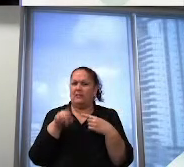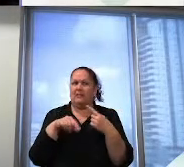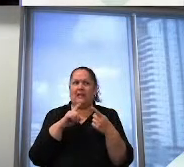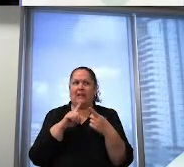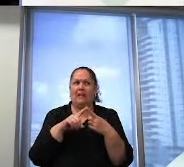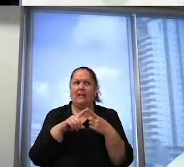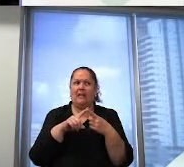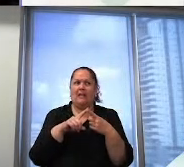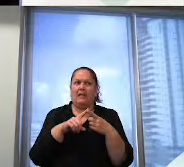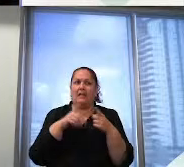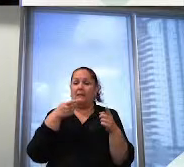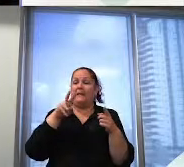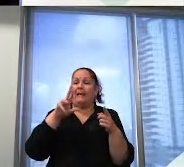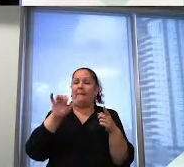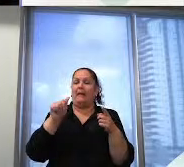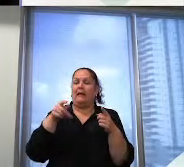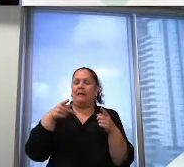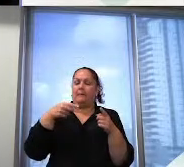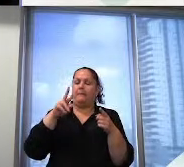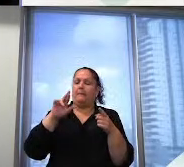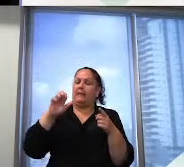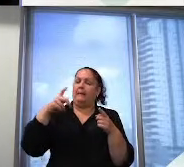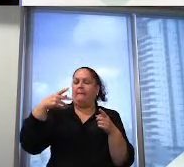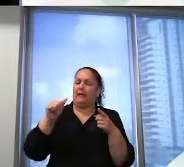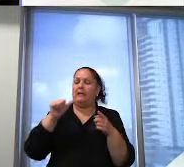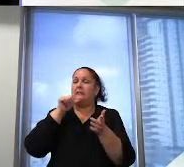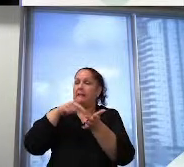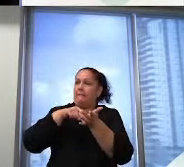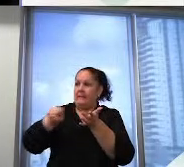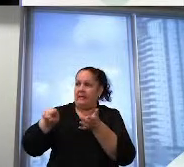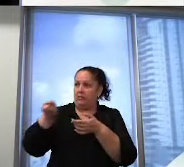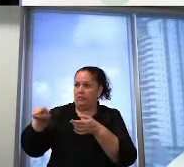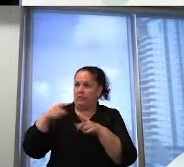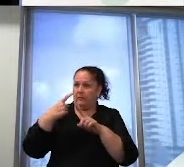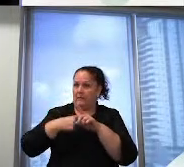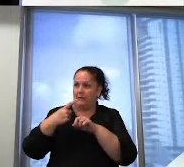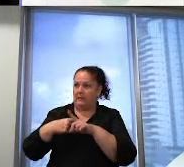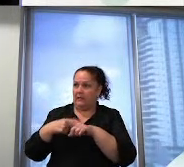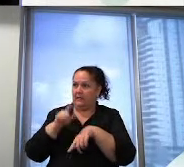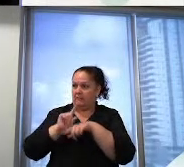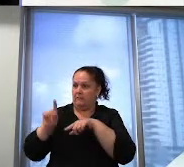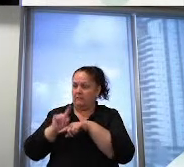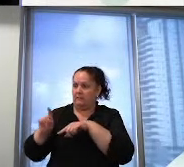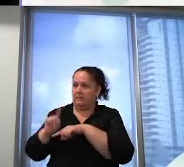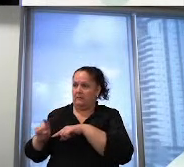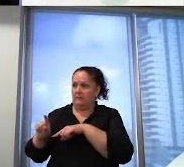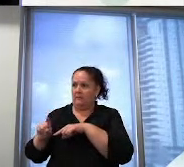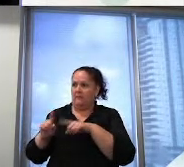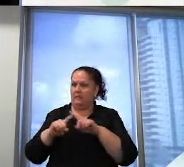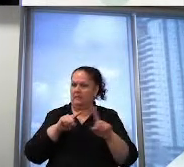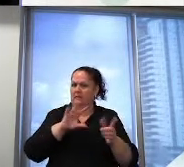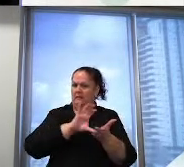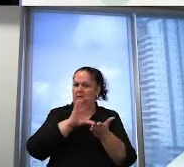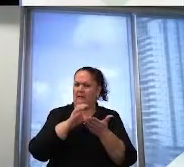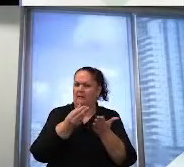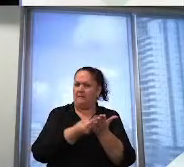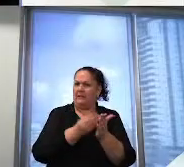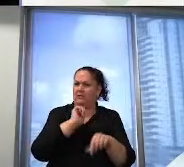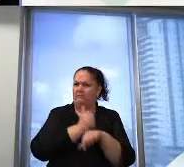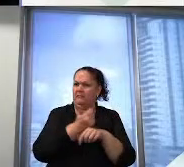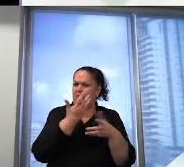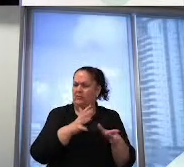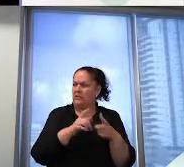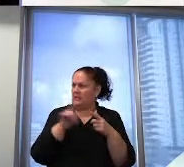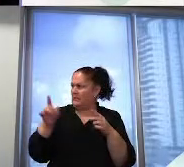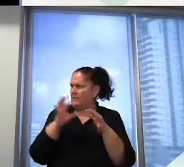You're talking about that PREPA is not paying you certain amount per month according to the budget.